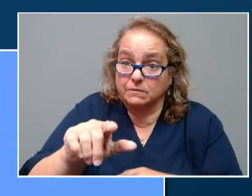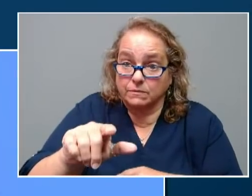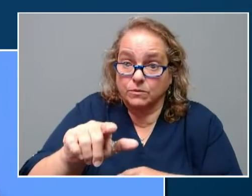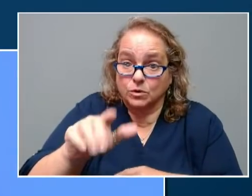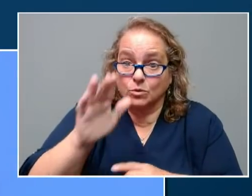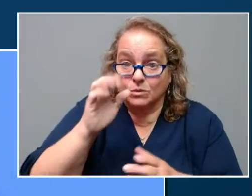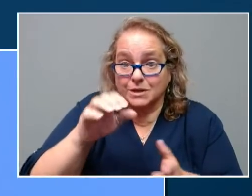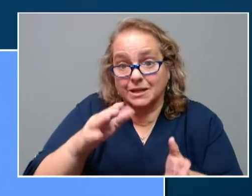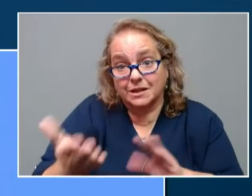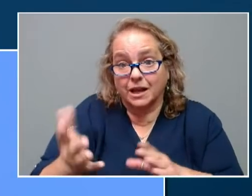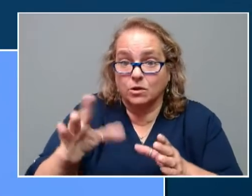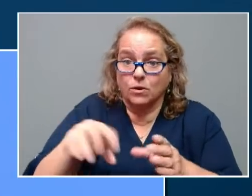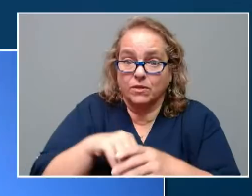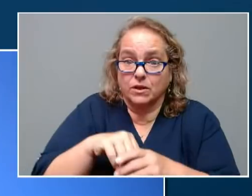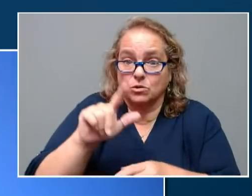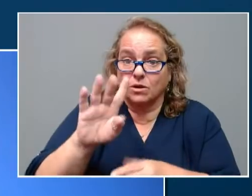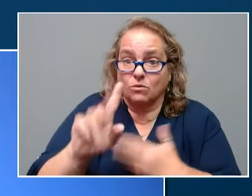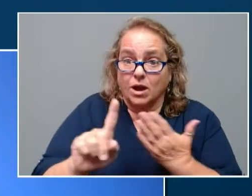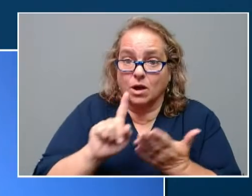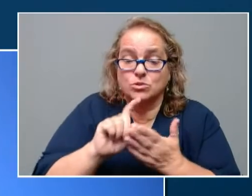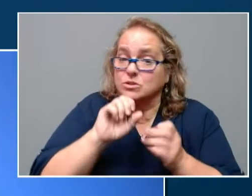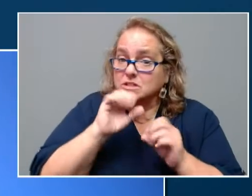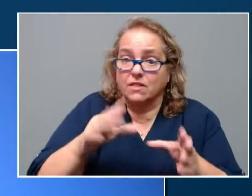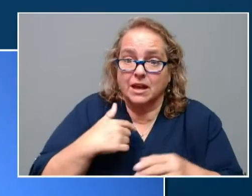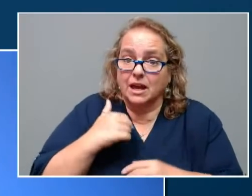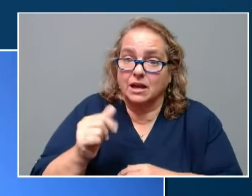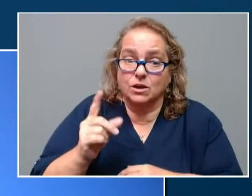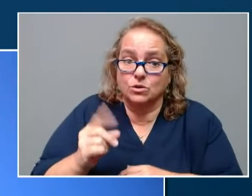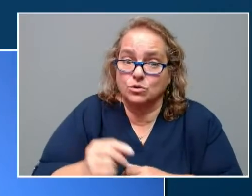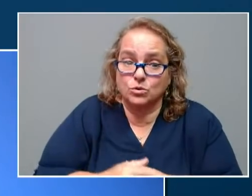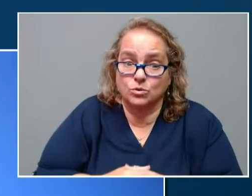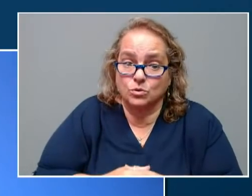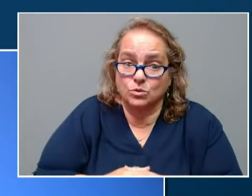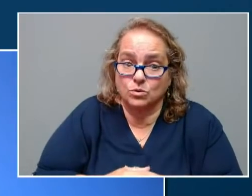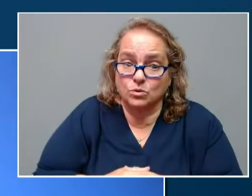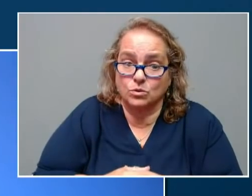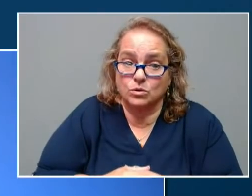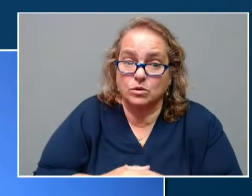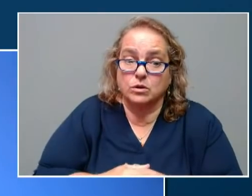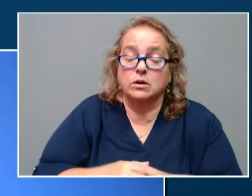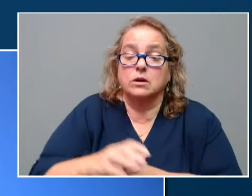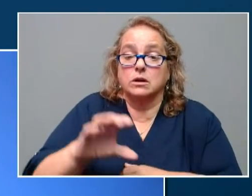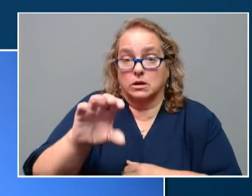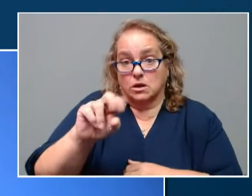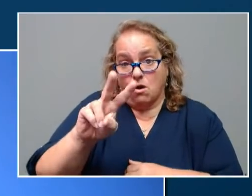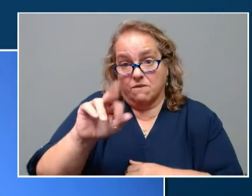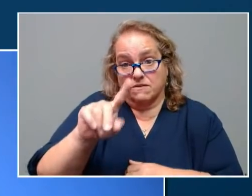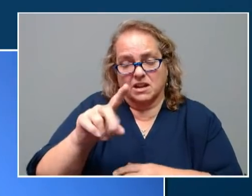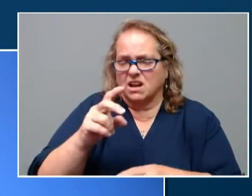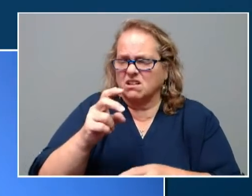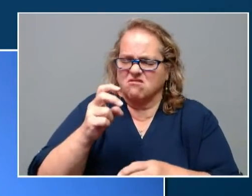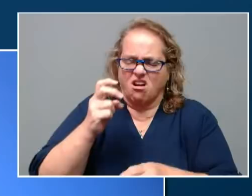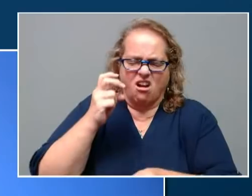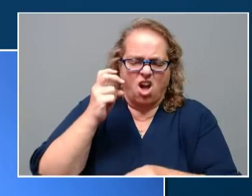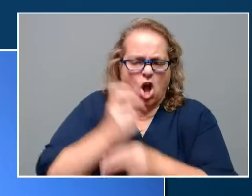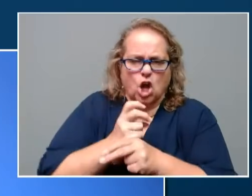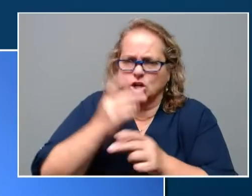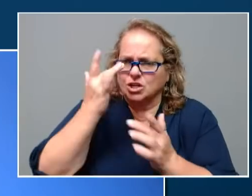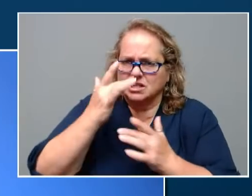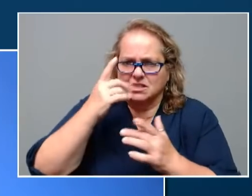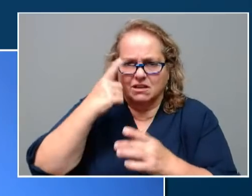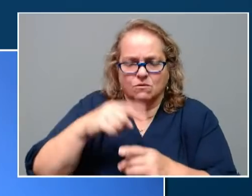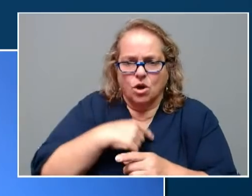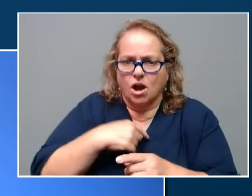24 hours, and there's nothing we can do. COVID is a very difficult disease to care for. Our treatment options